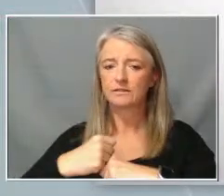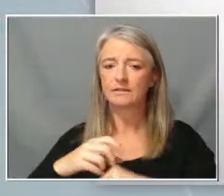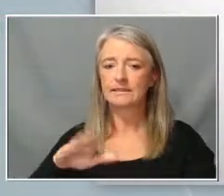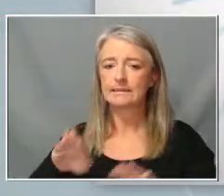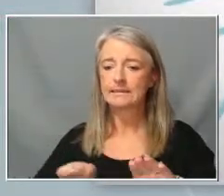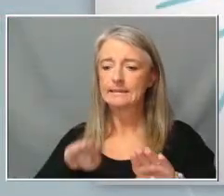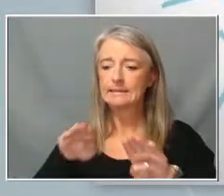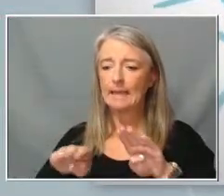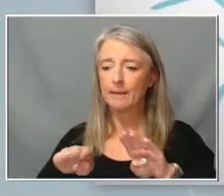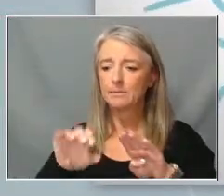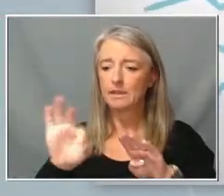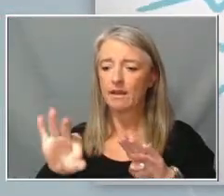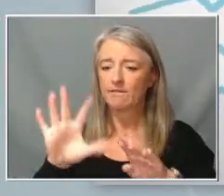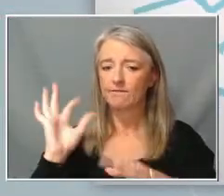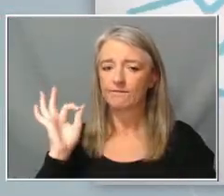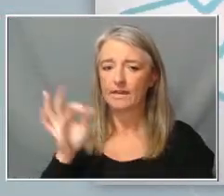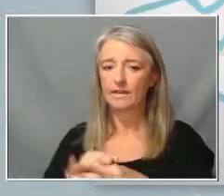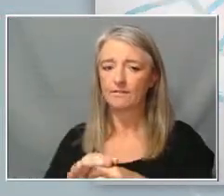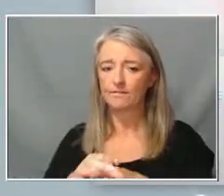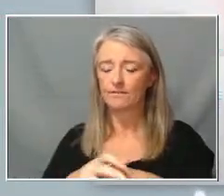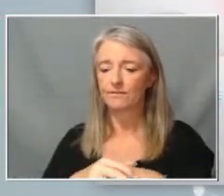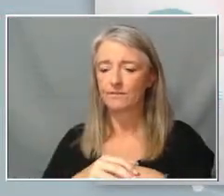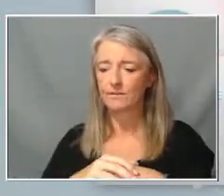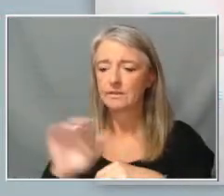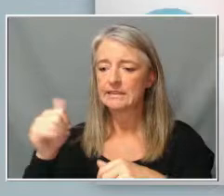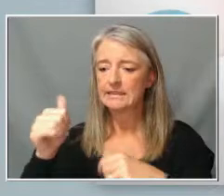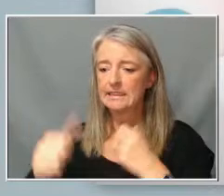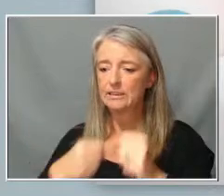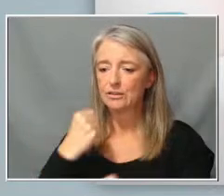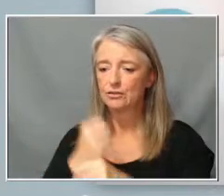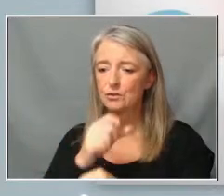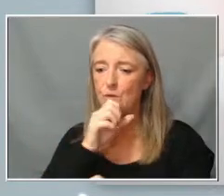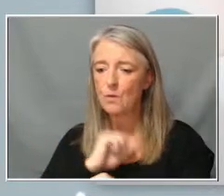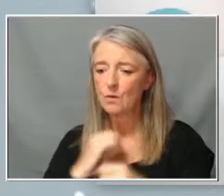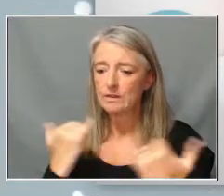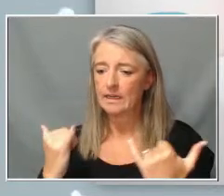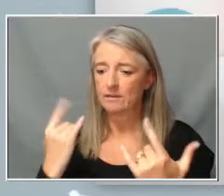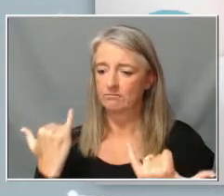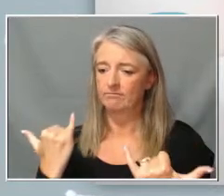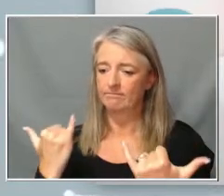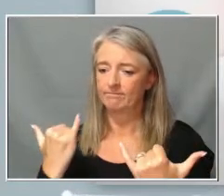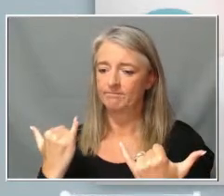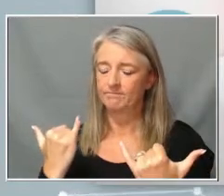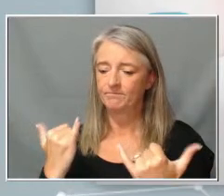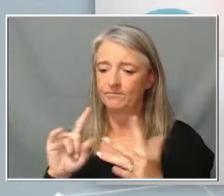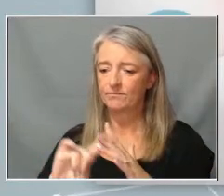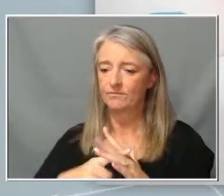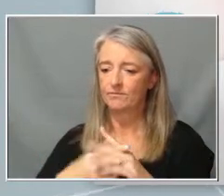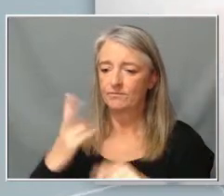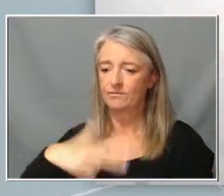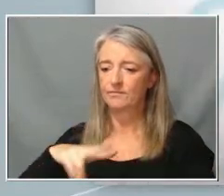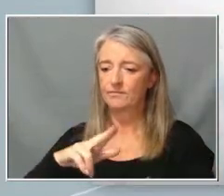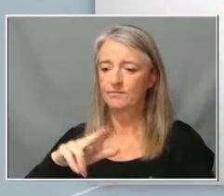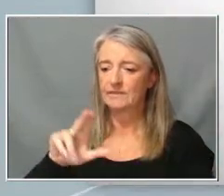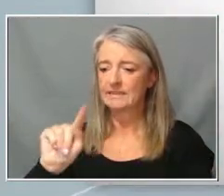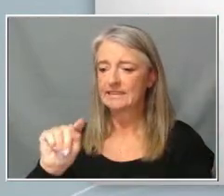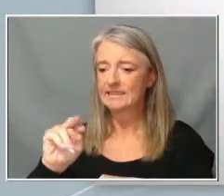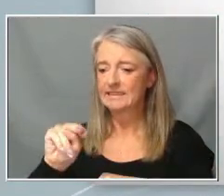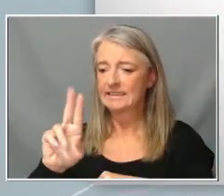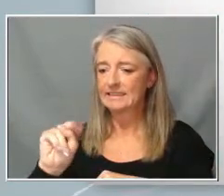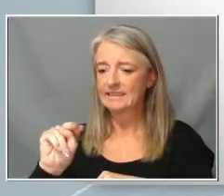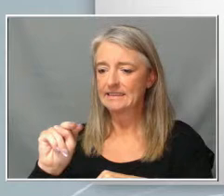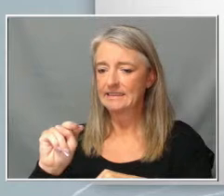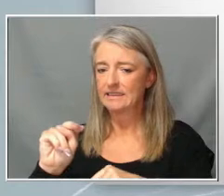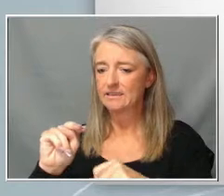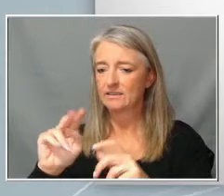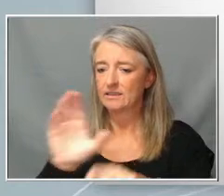we're a nonprofit 501c3. We're 10 years old as of this year. Started in Nashville, Tennessee originally at the prosthetic clinic